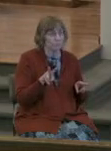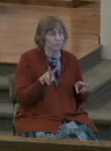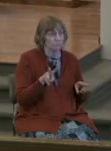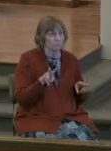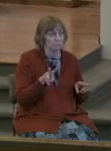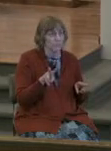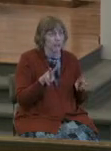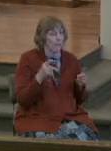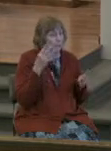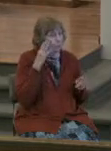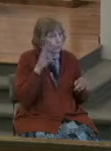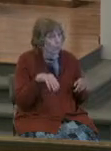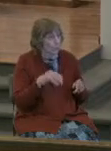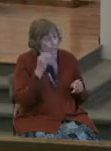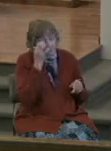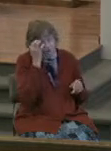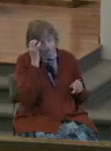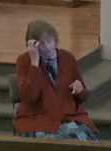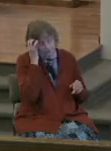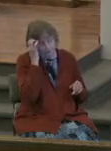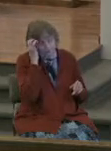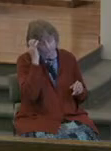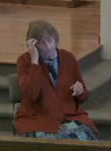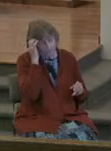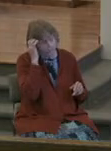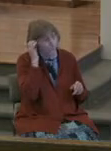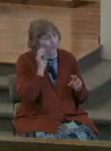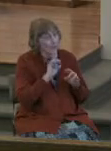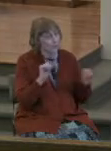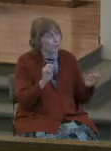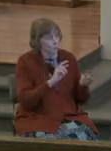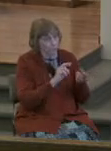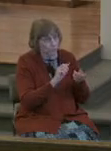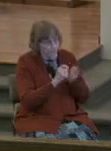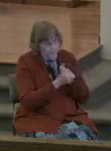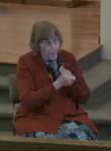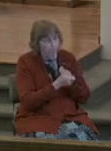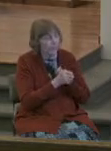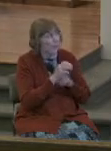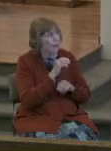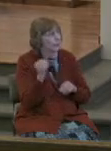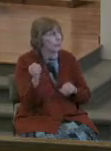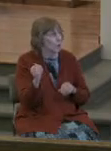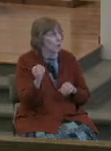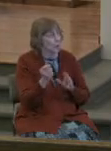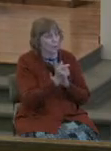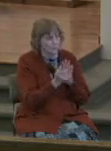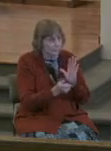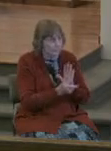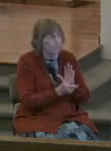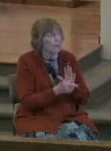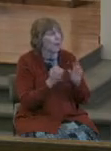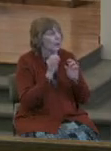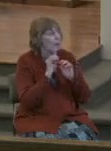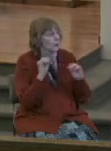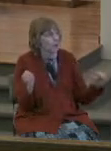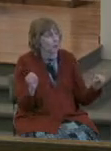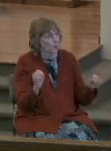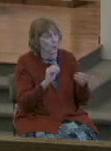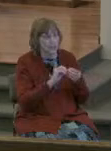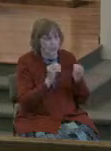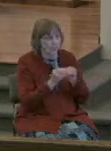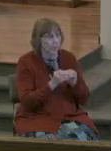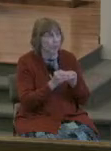know. There's no amount of reform. There's no amount of legislation. There is no number